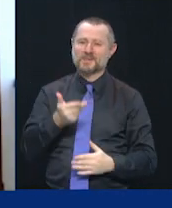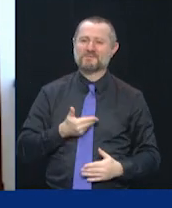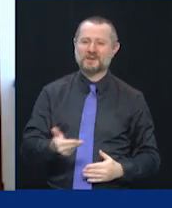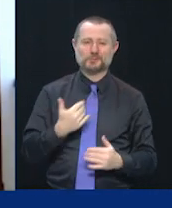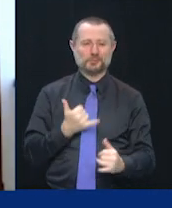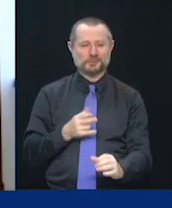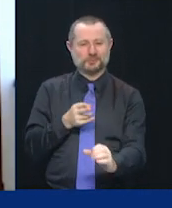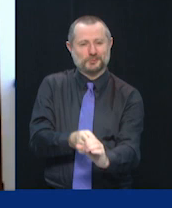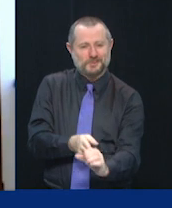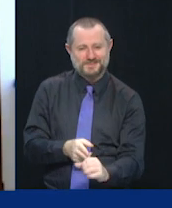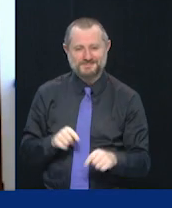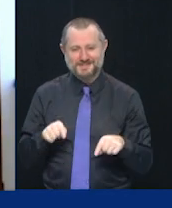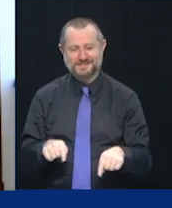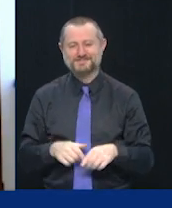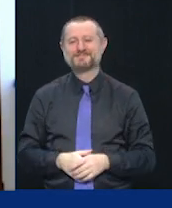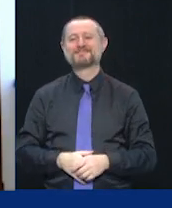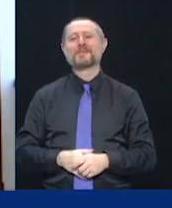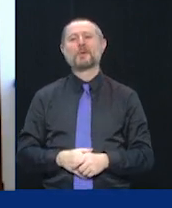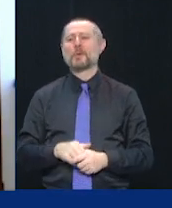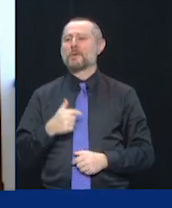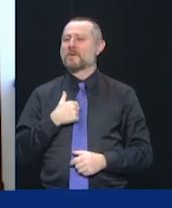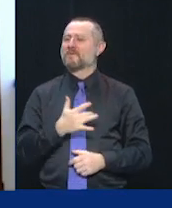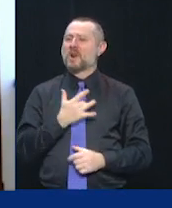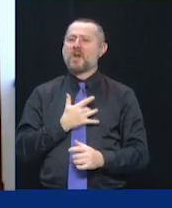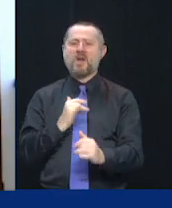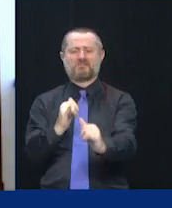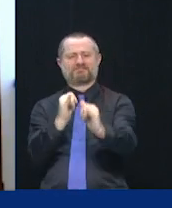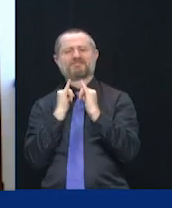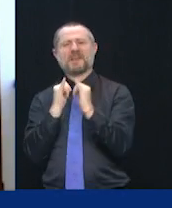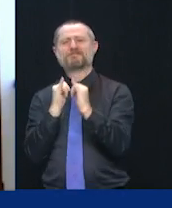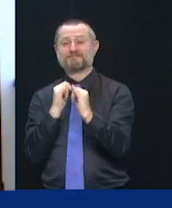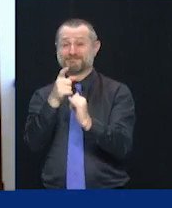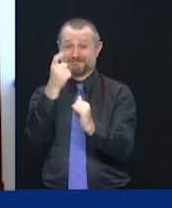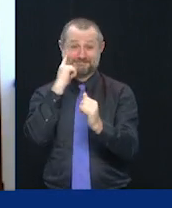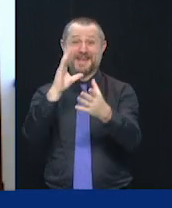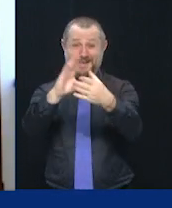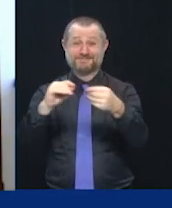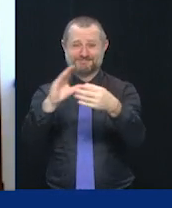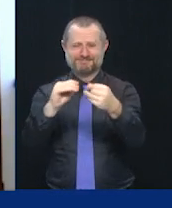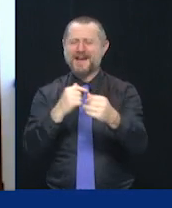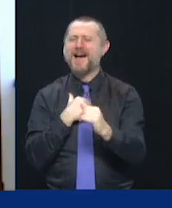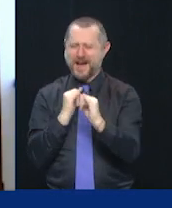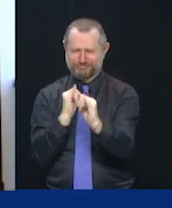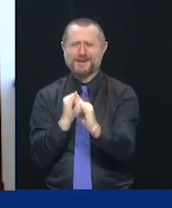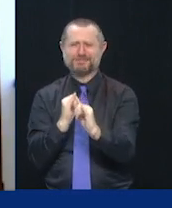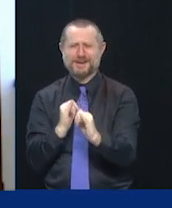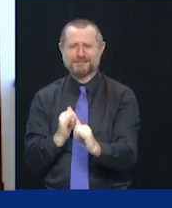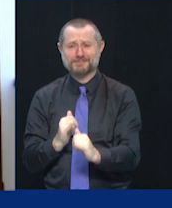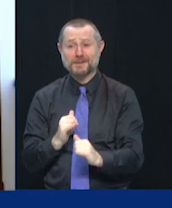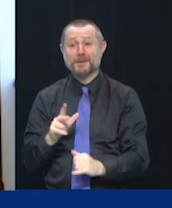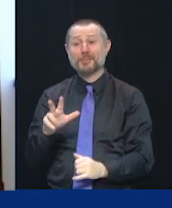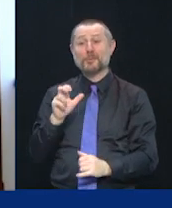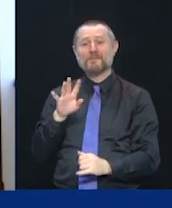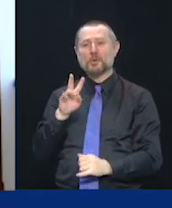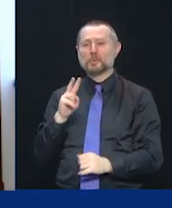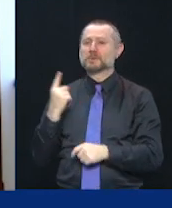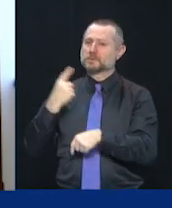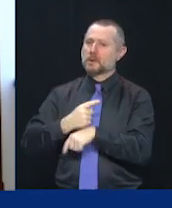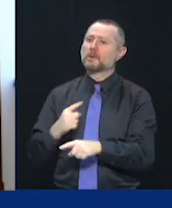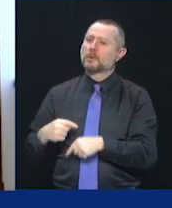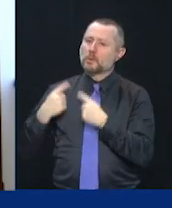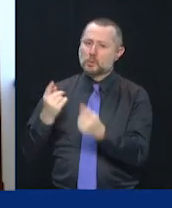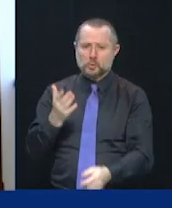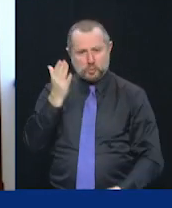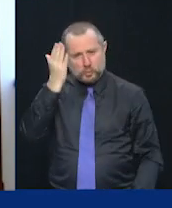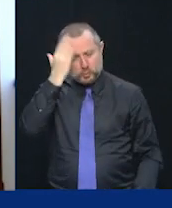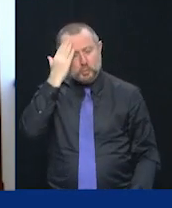same right back to you, period, full stop. Not just for these 342 days, that takes my breath away,